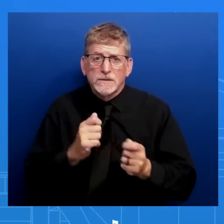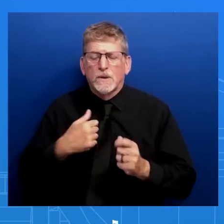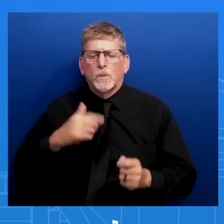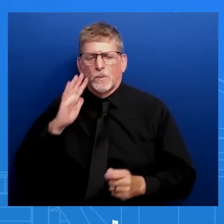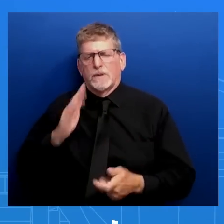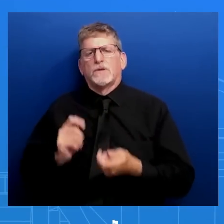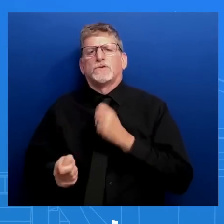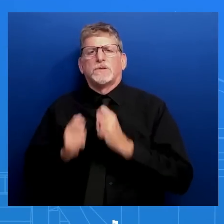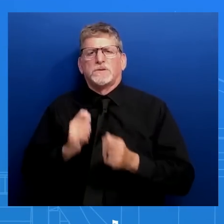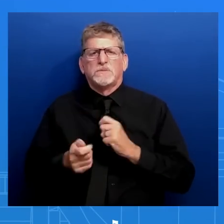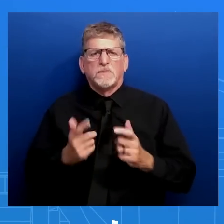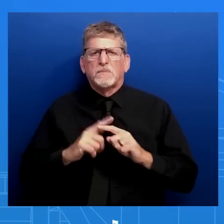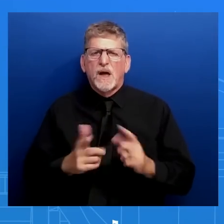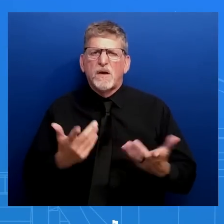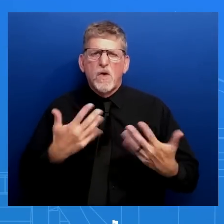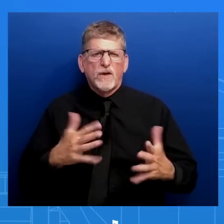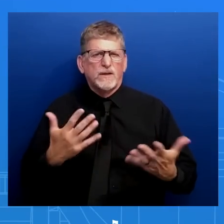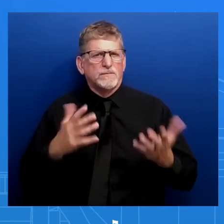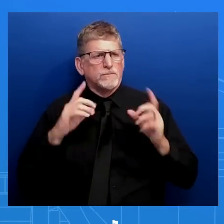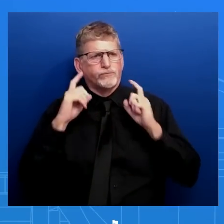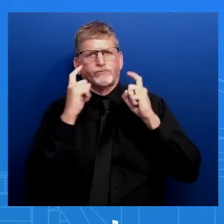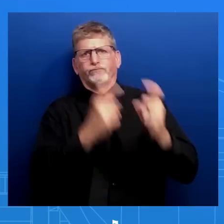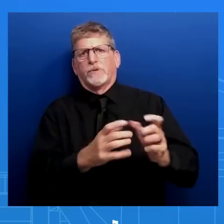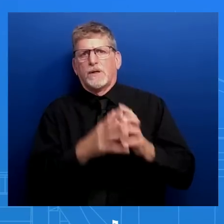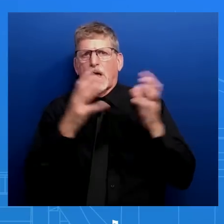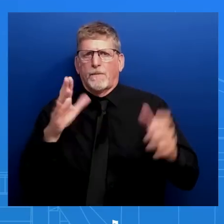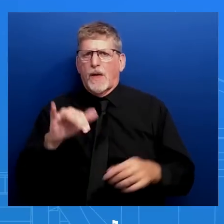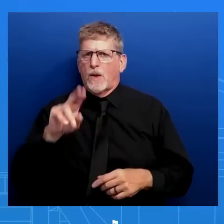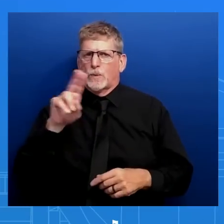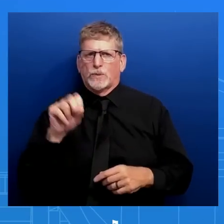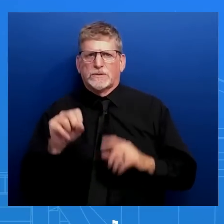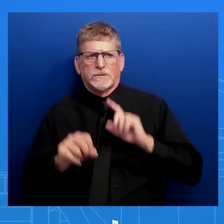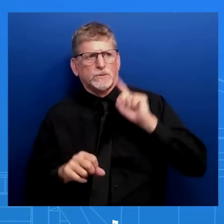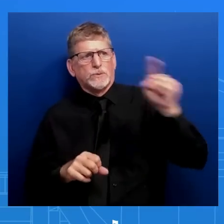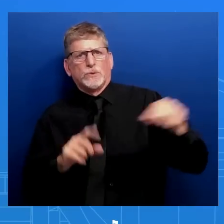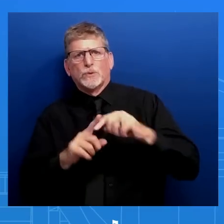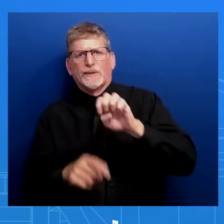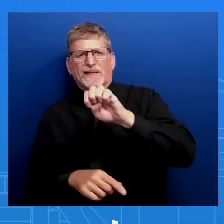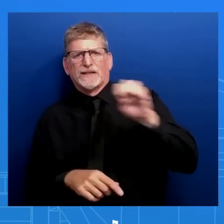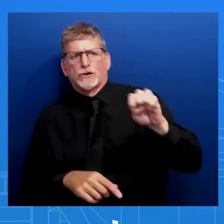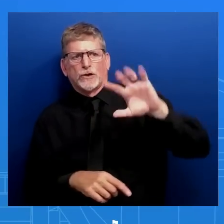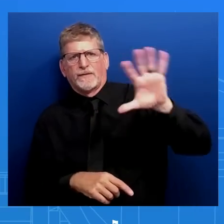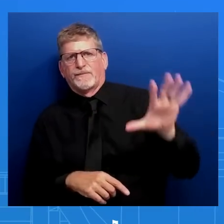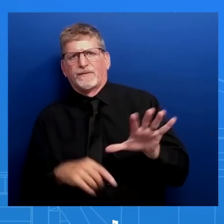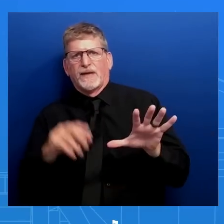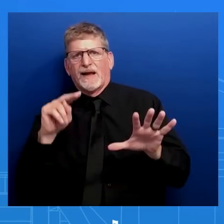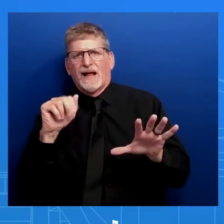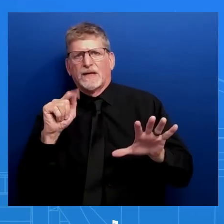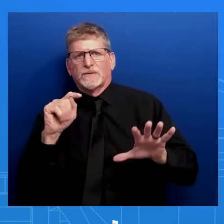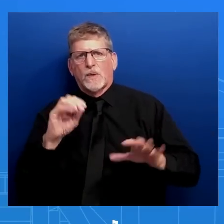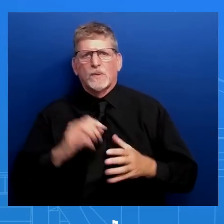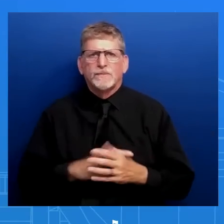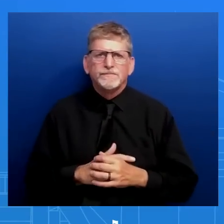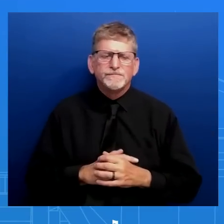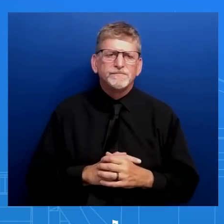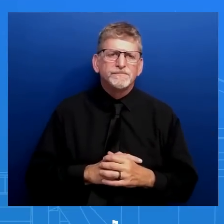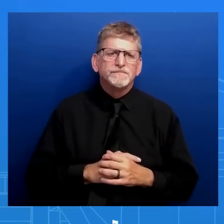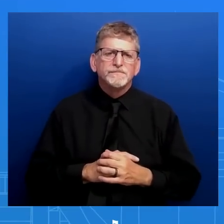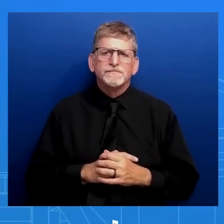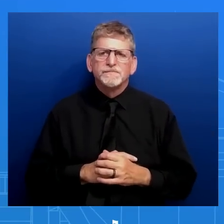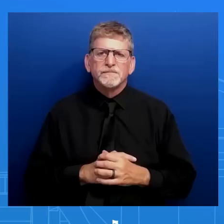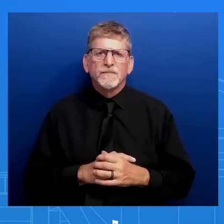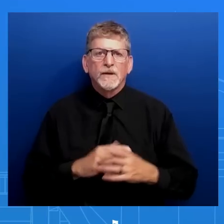States to the eastern flank of NATO. Concerns about security of NATO summit in Vilnius if Wagner's